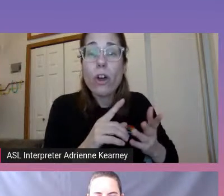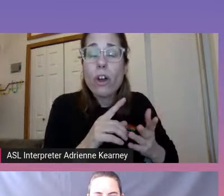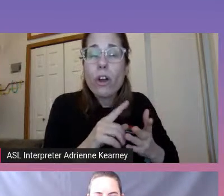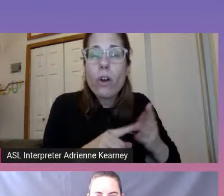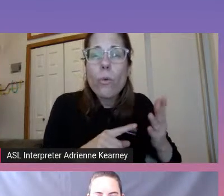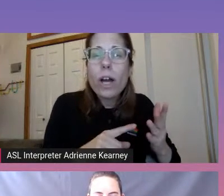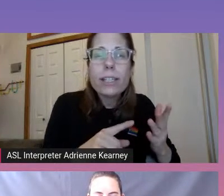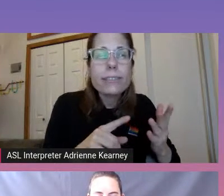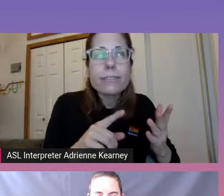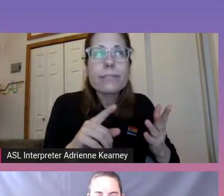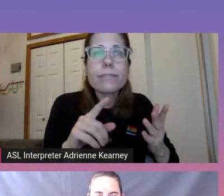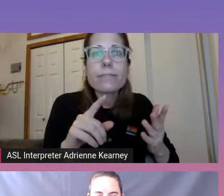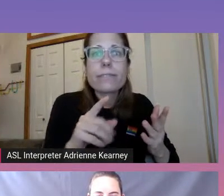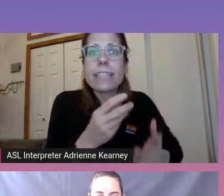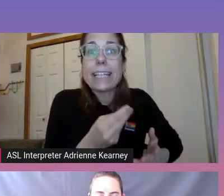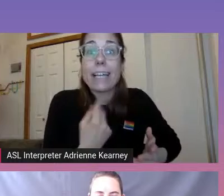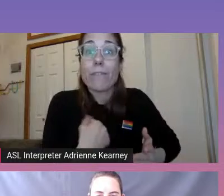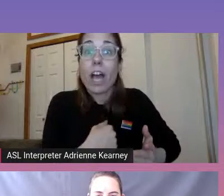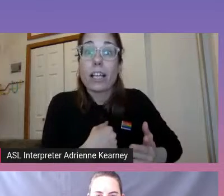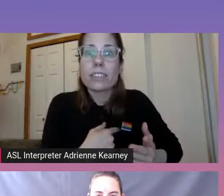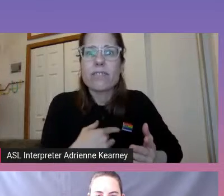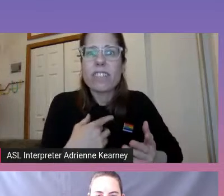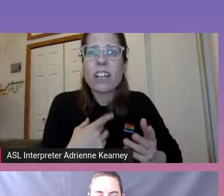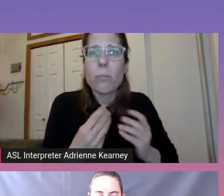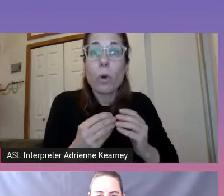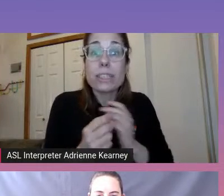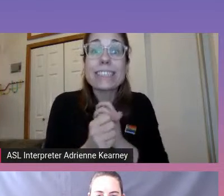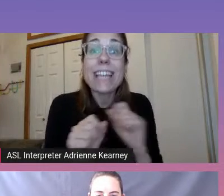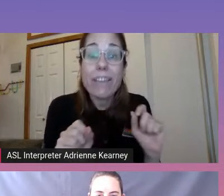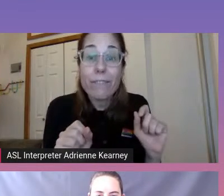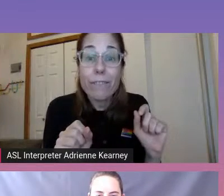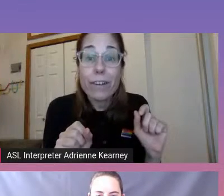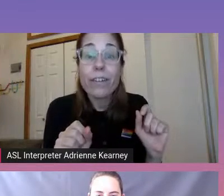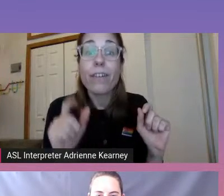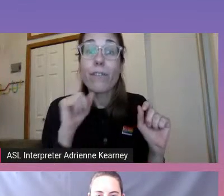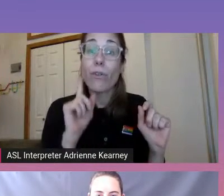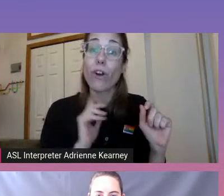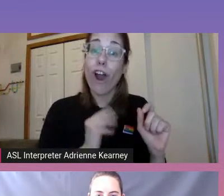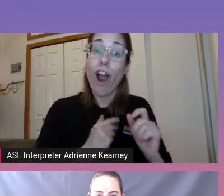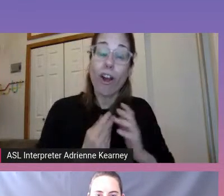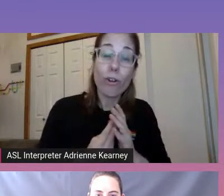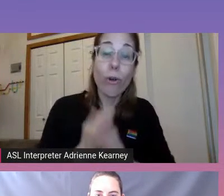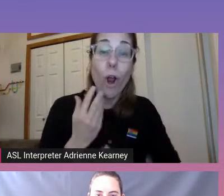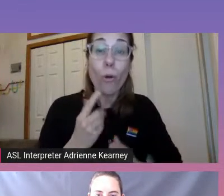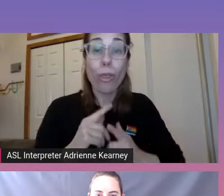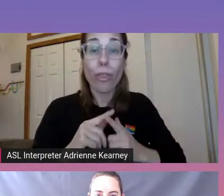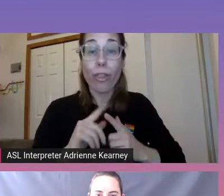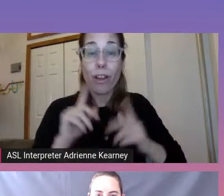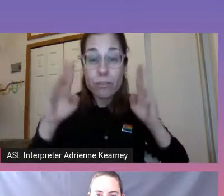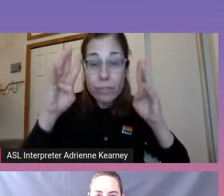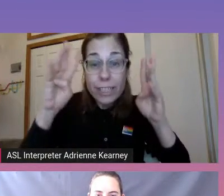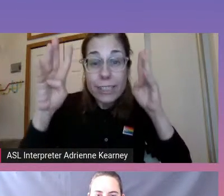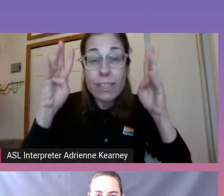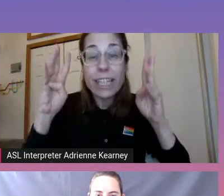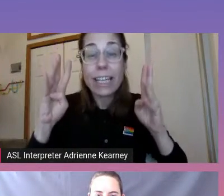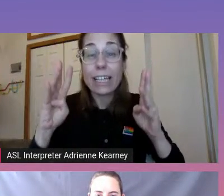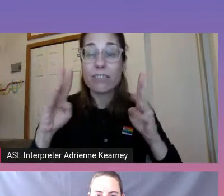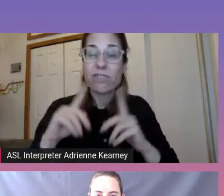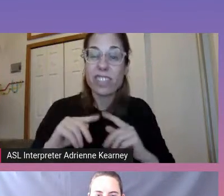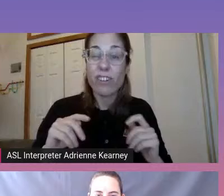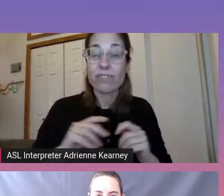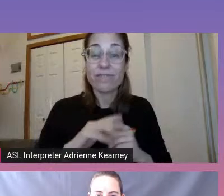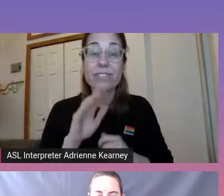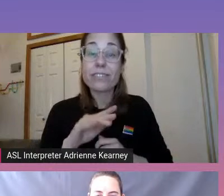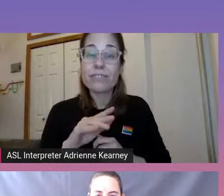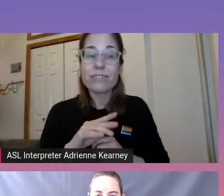opening up our art to helpful critique, growth, and etc.? So that's one of the questions, and I love it